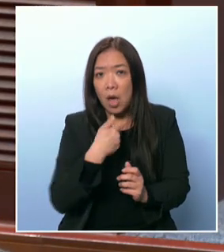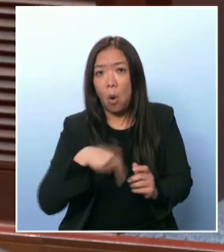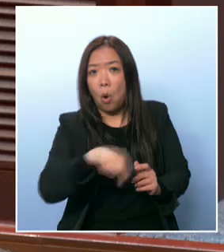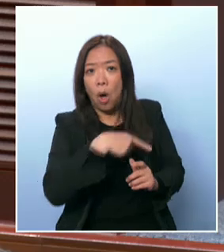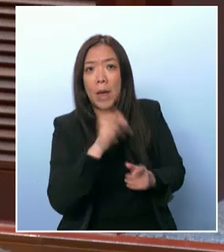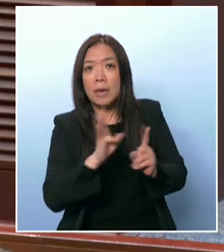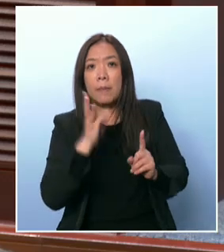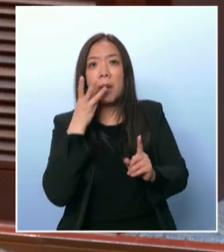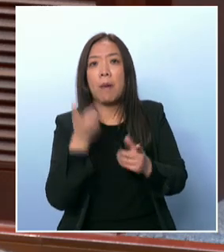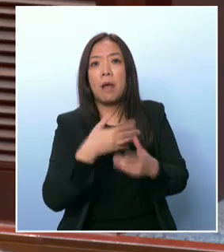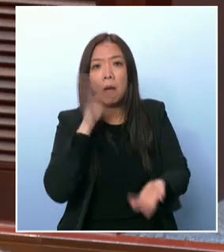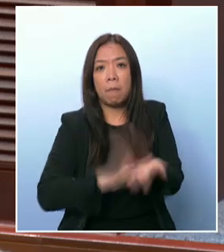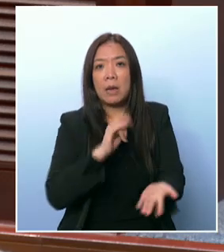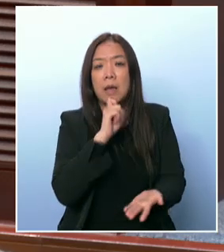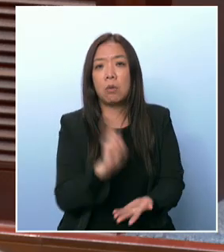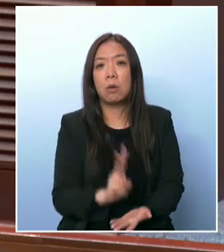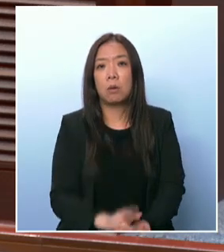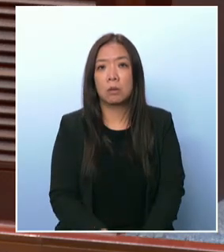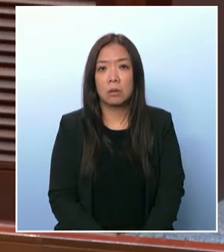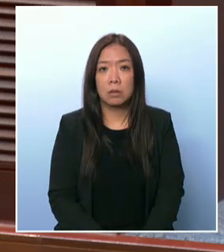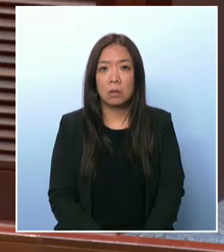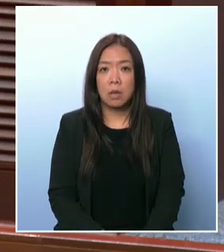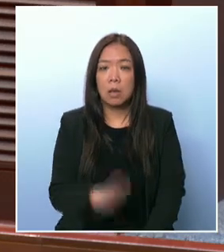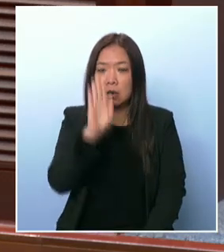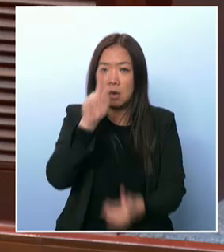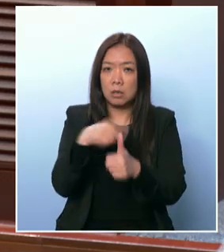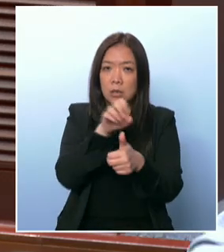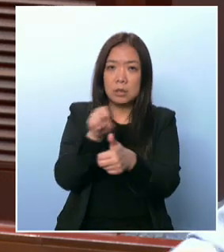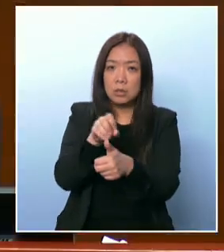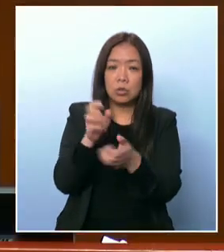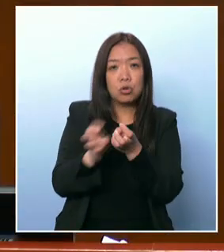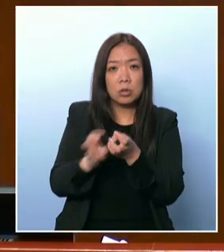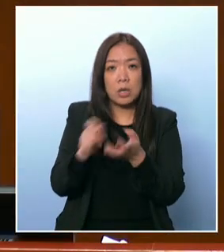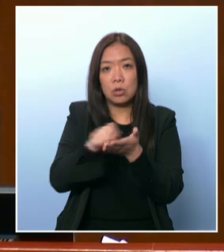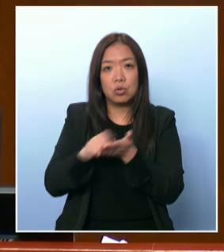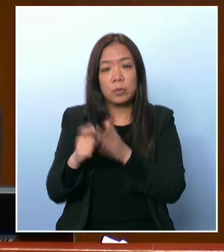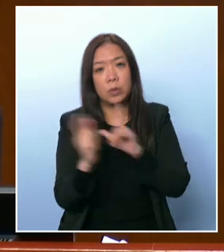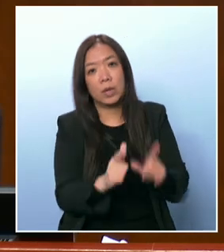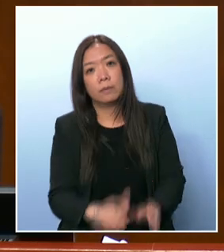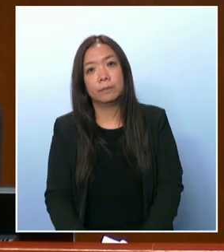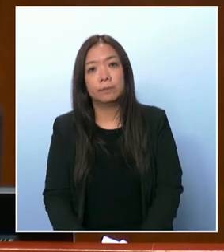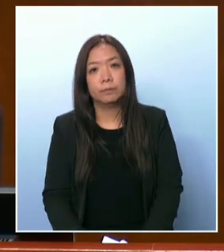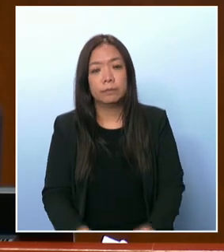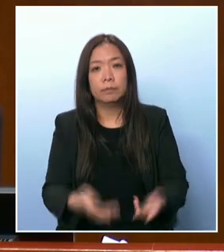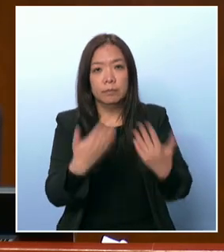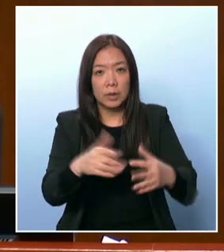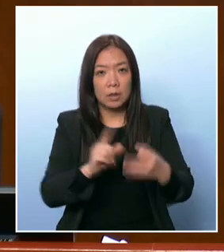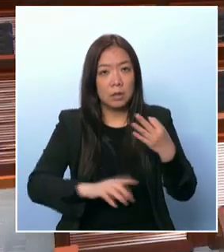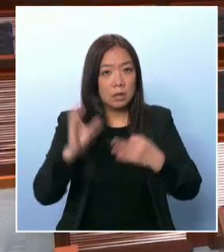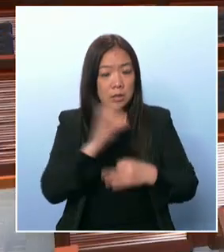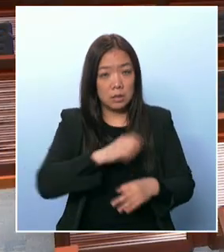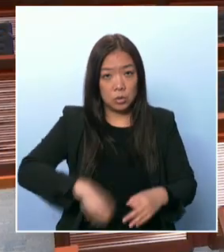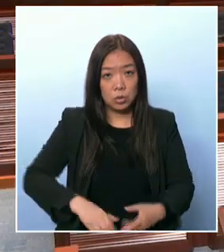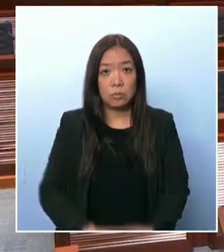residents right away. In my constituency, the International Innovation Center project, it was 100 meters away, but